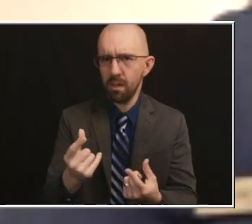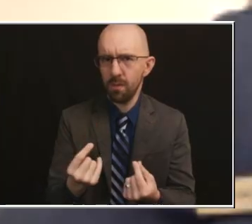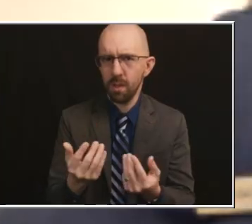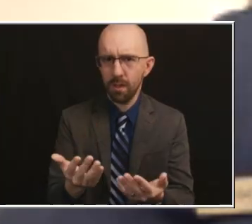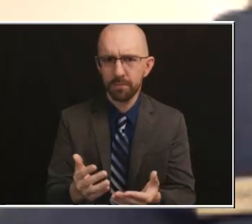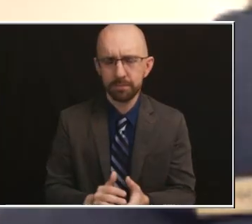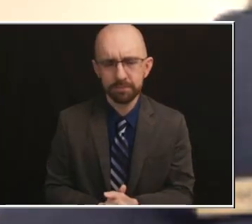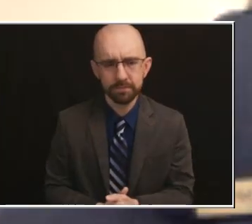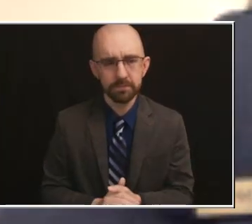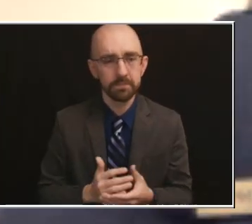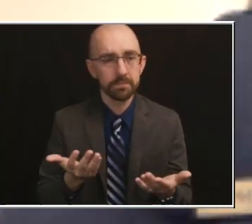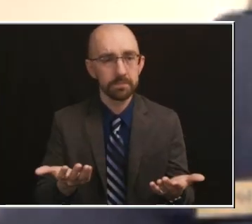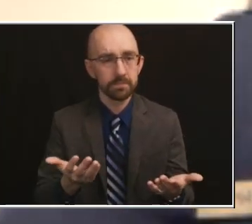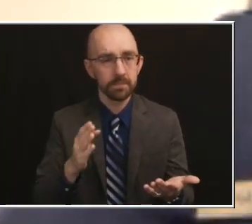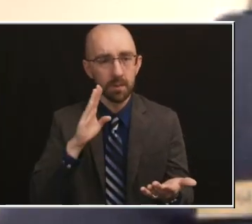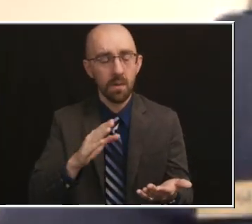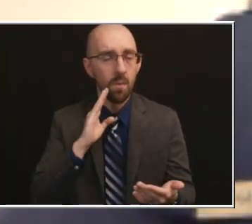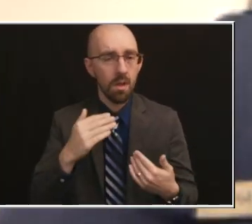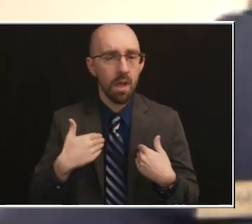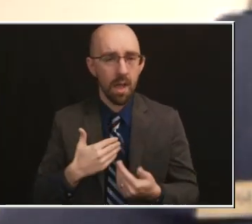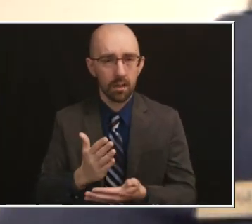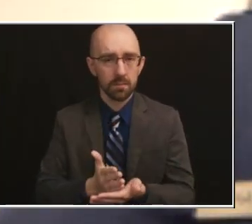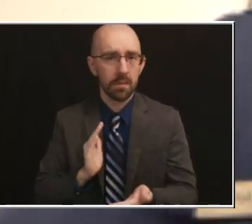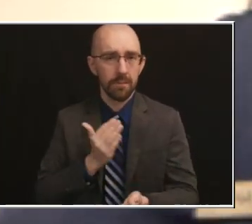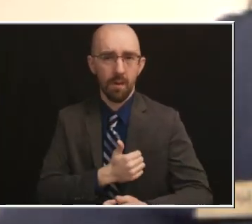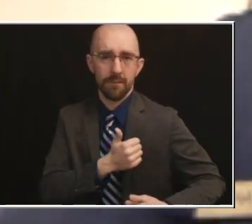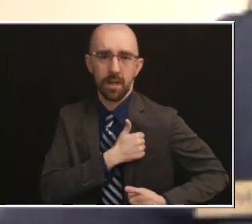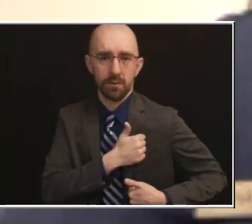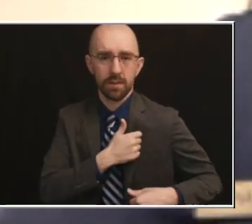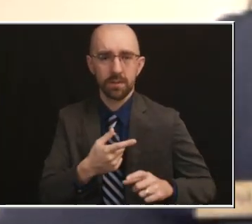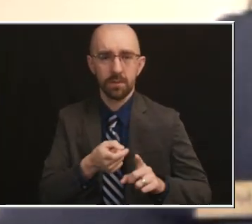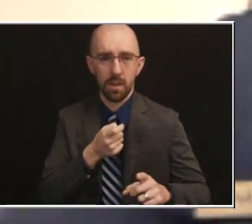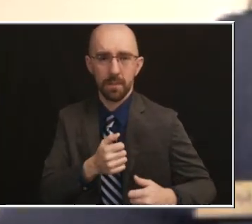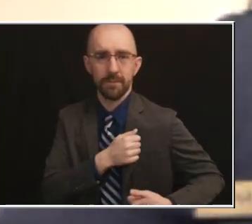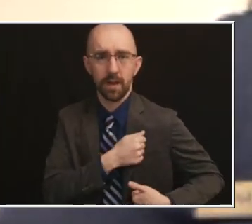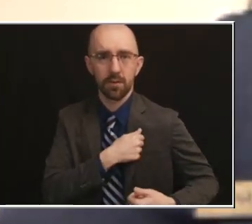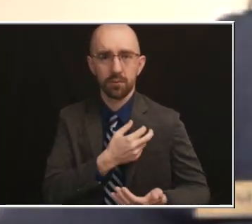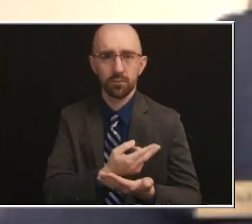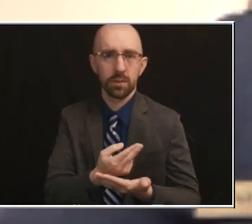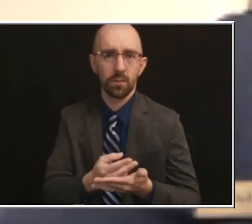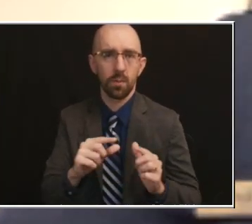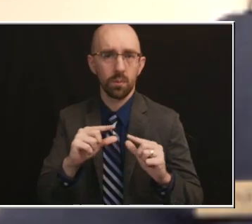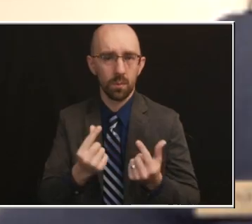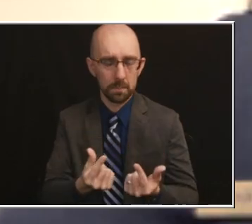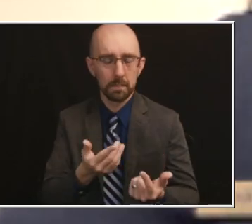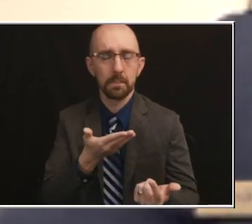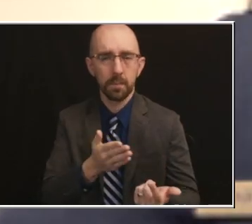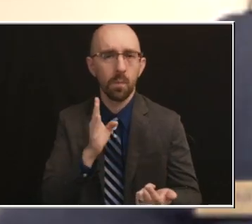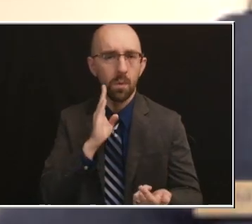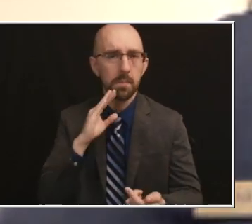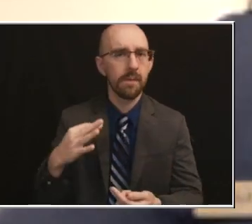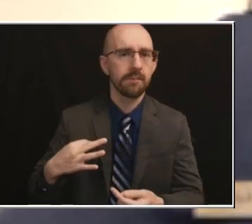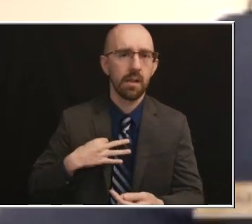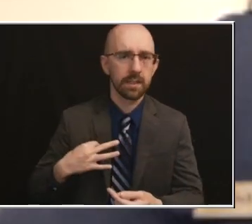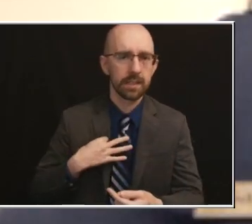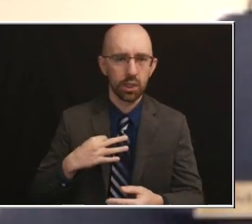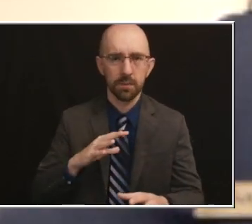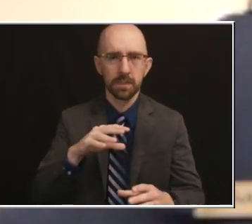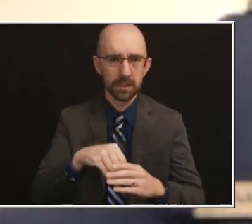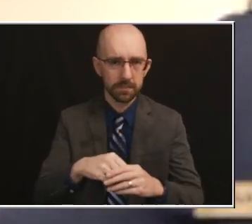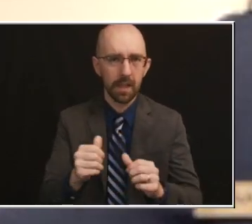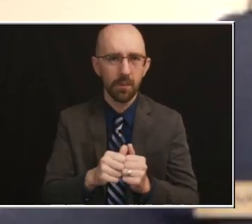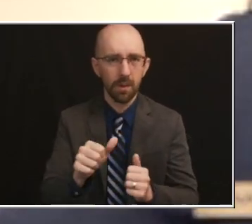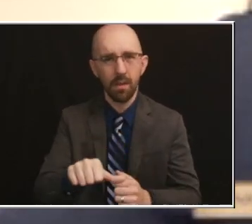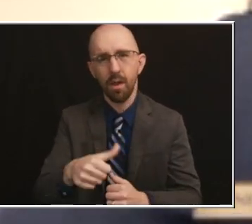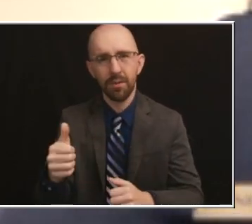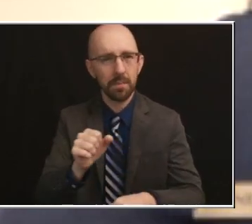Well, we'll have some of our veterans from our Veterans Resource Group that will be volunteering and participating with some other